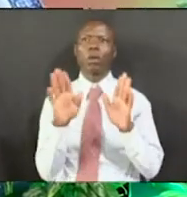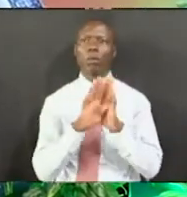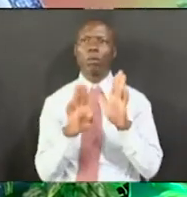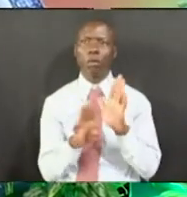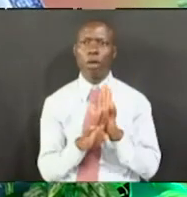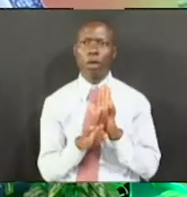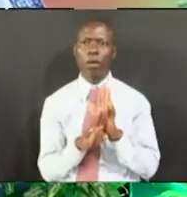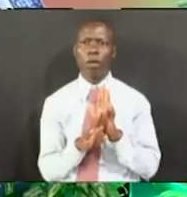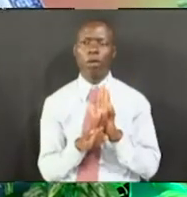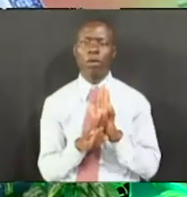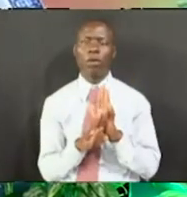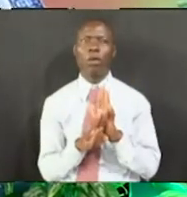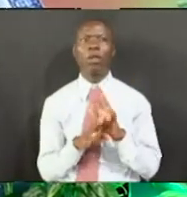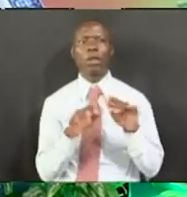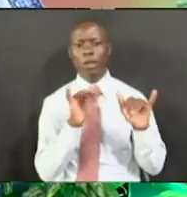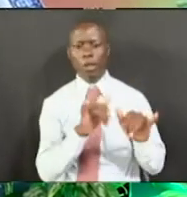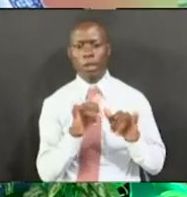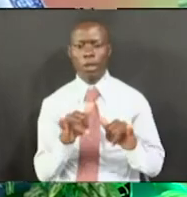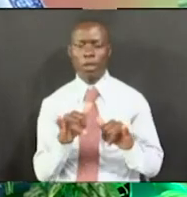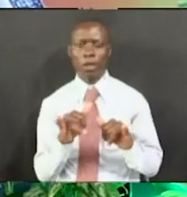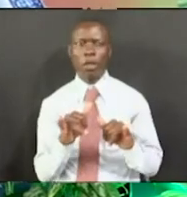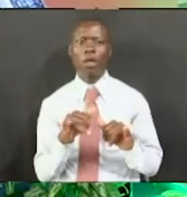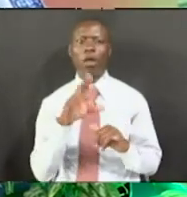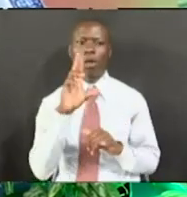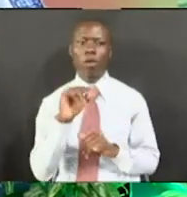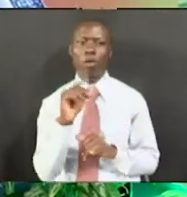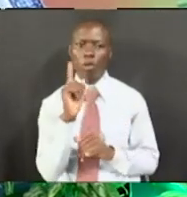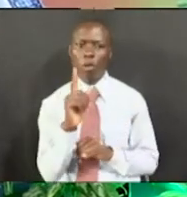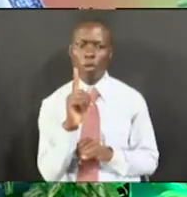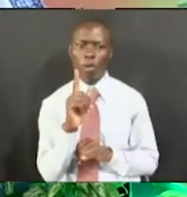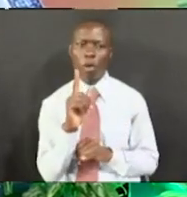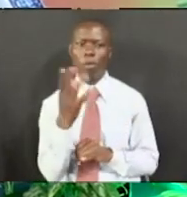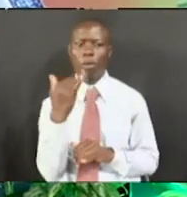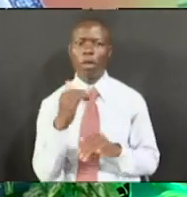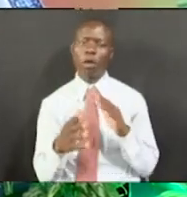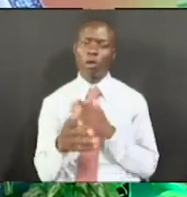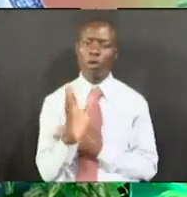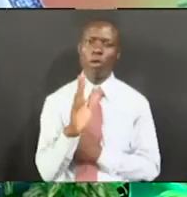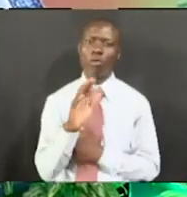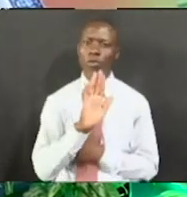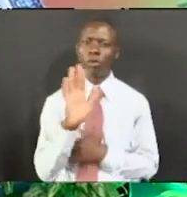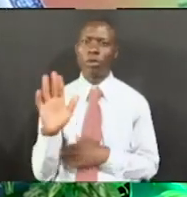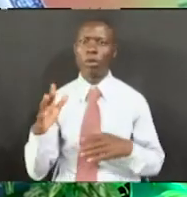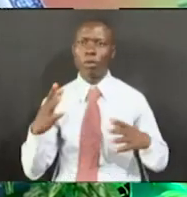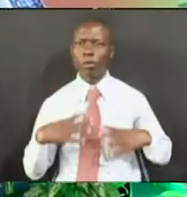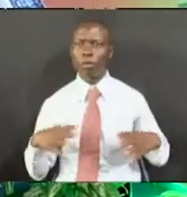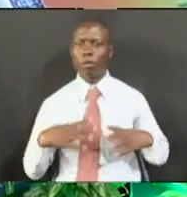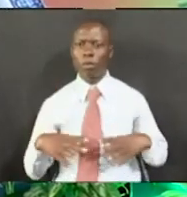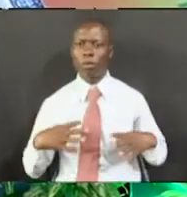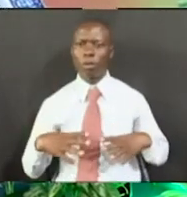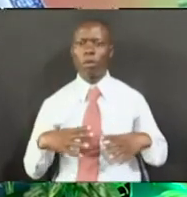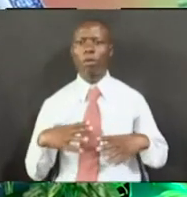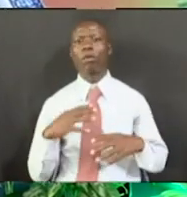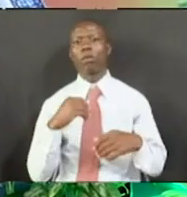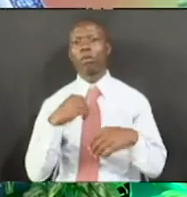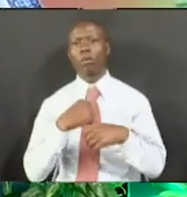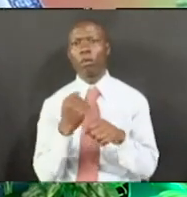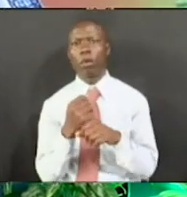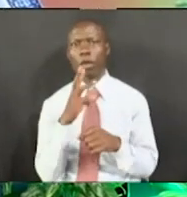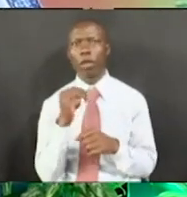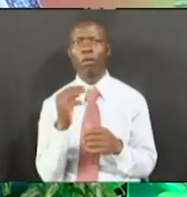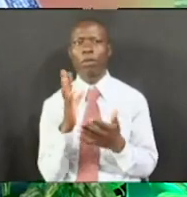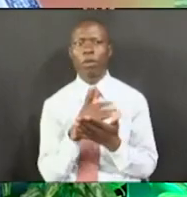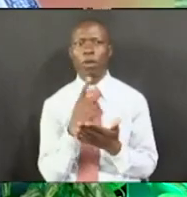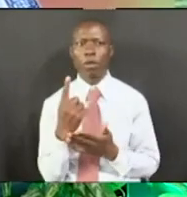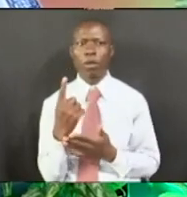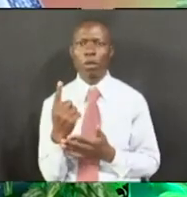is filled with men who are nobodies, but God was able to make them somebodies. Think